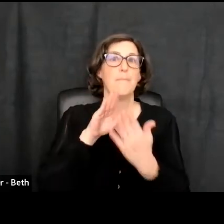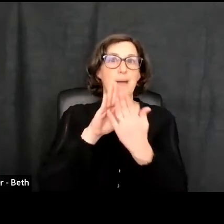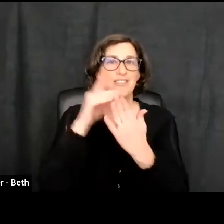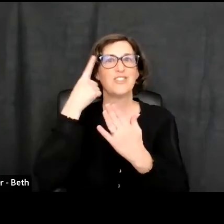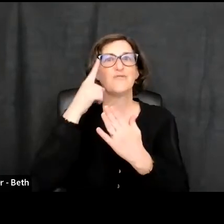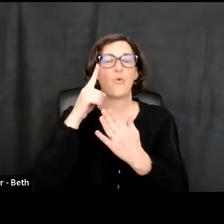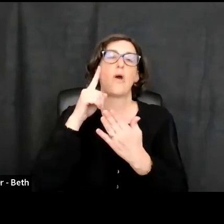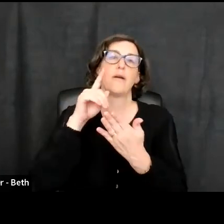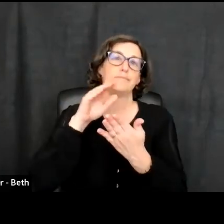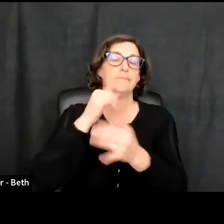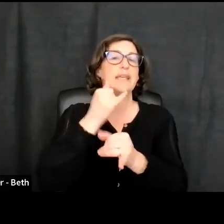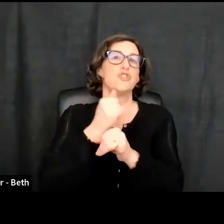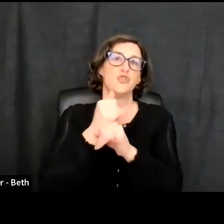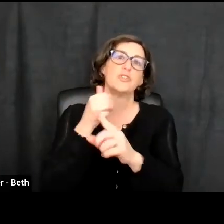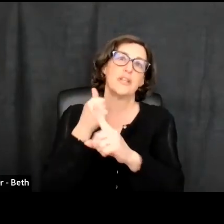itself.